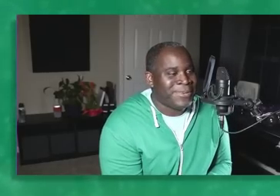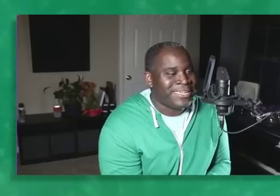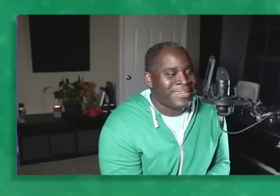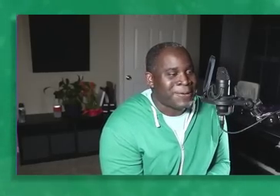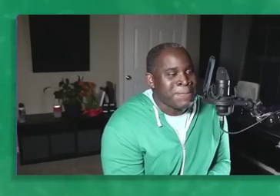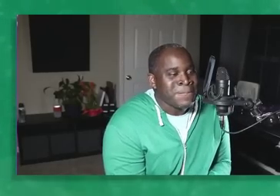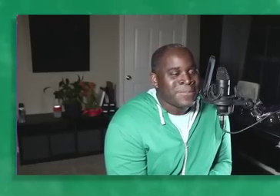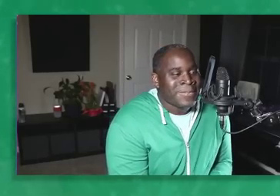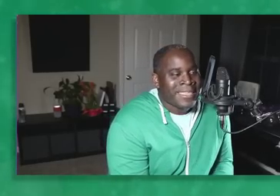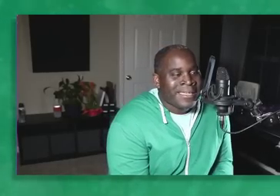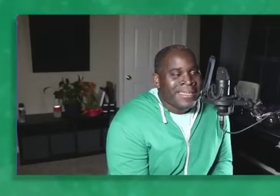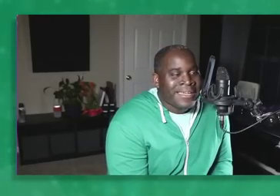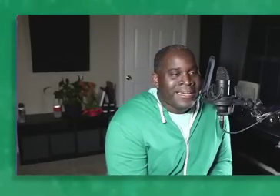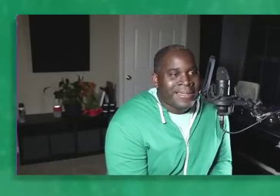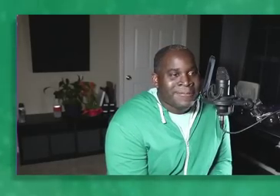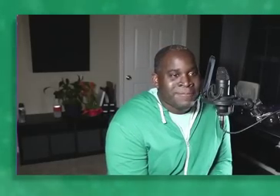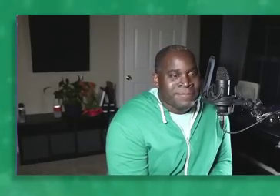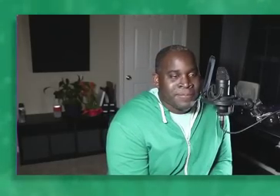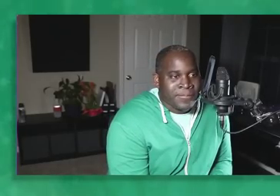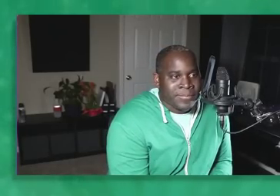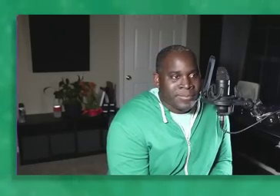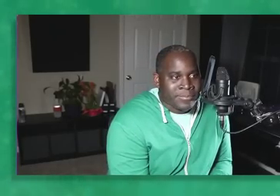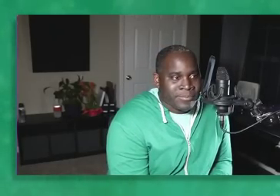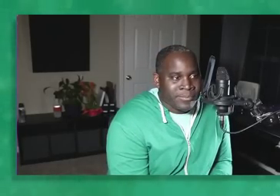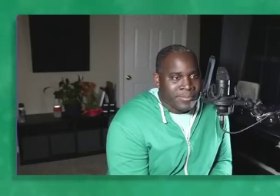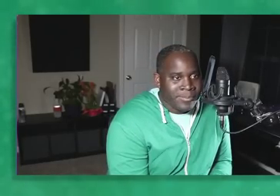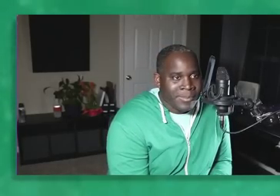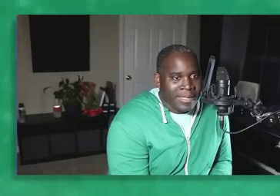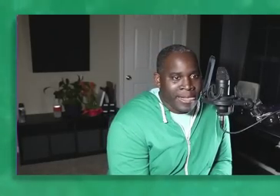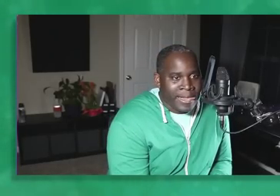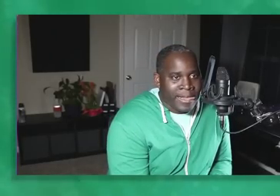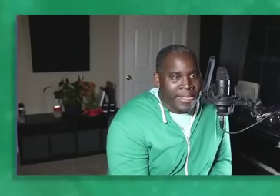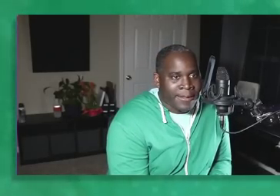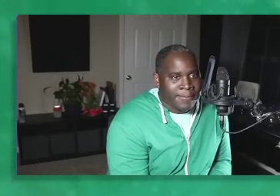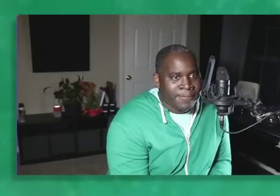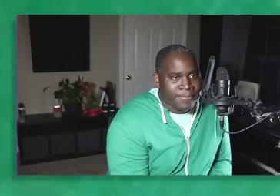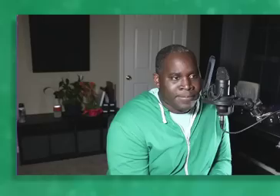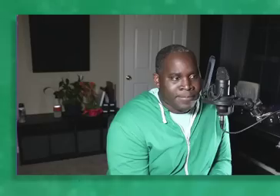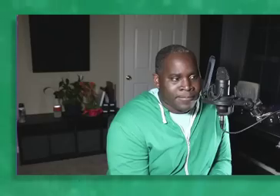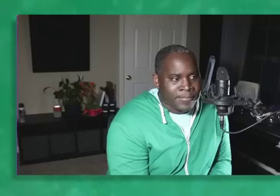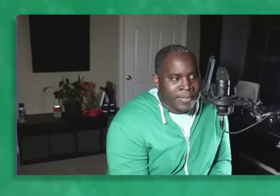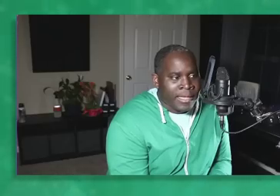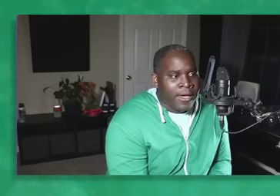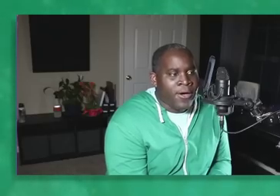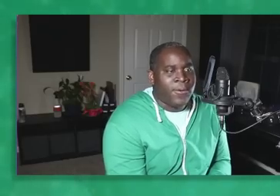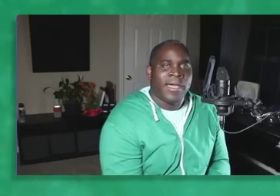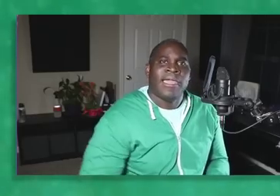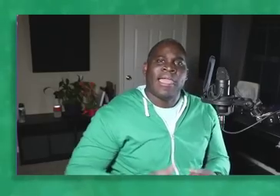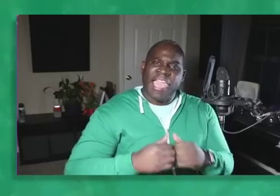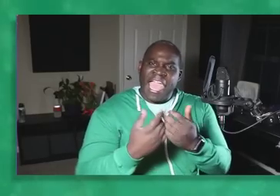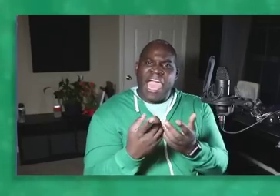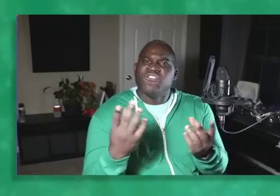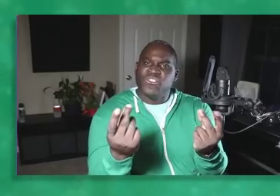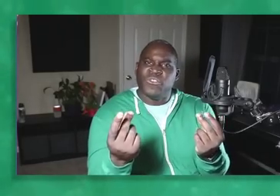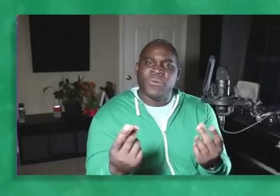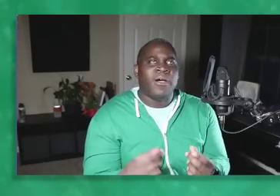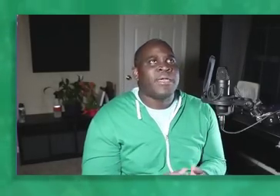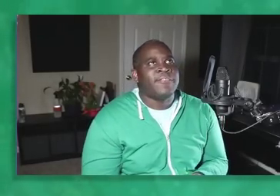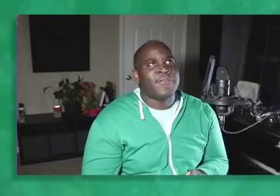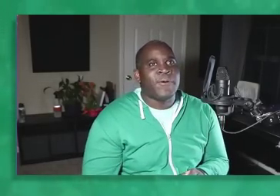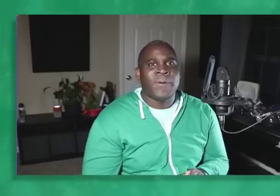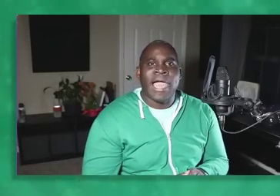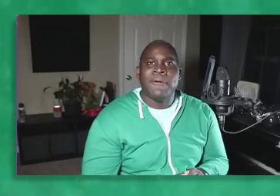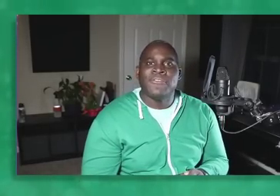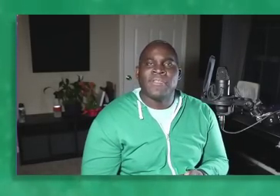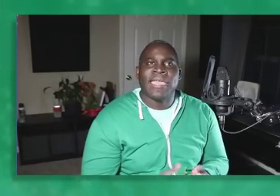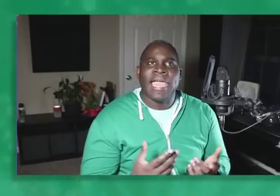Hey, what are you going to do? How did you do it? How did we do what? Oh, how did you do? Okay,